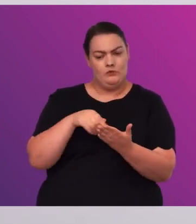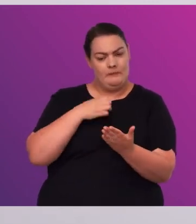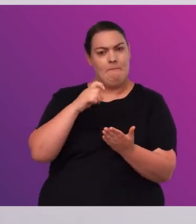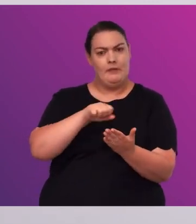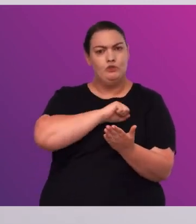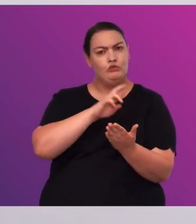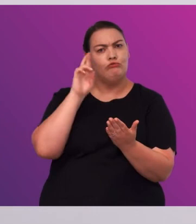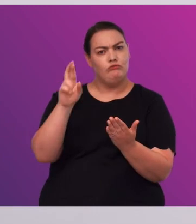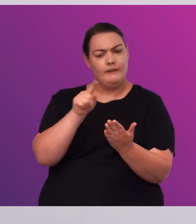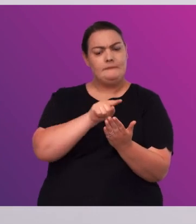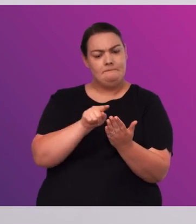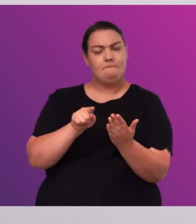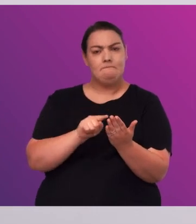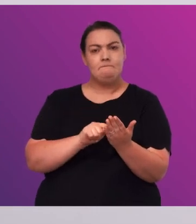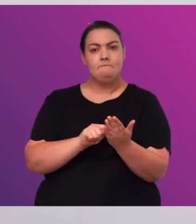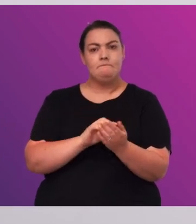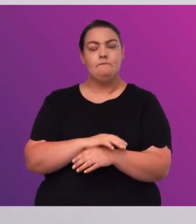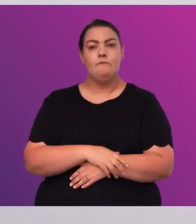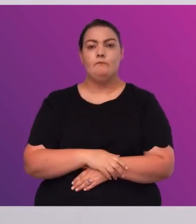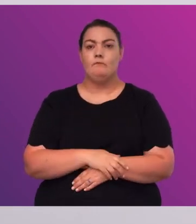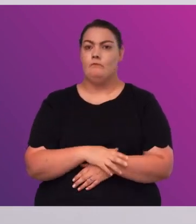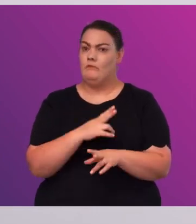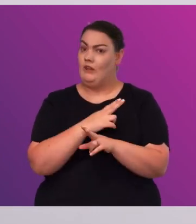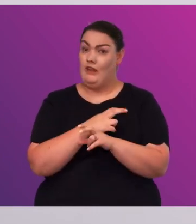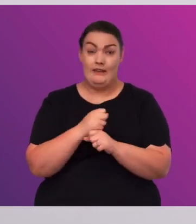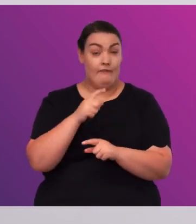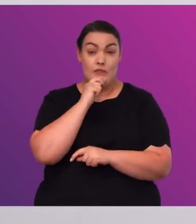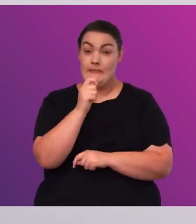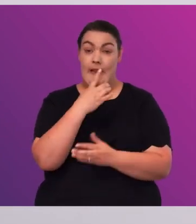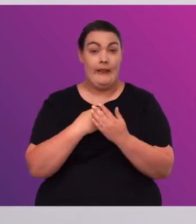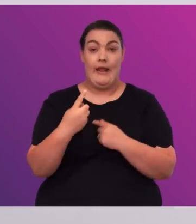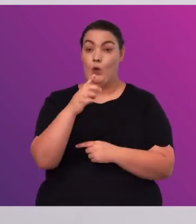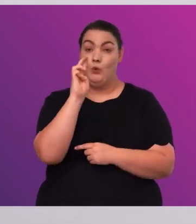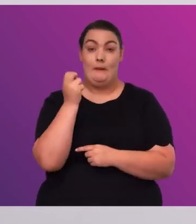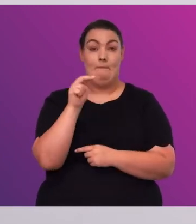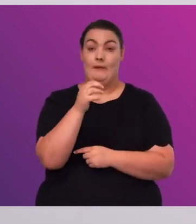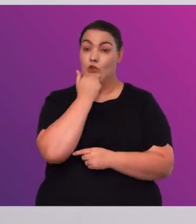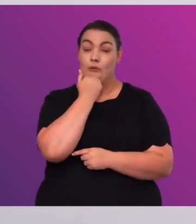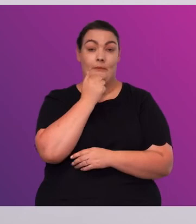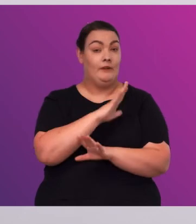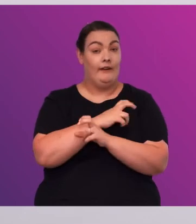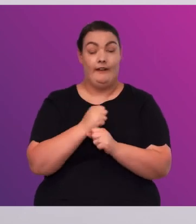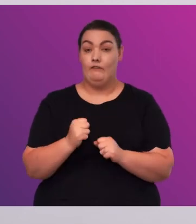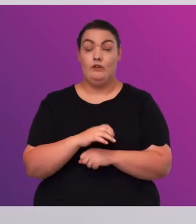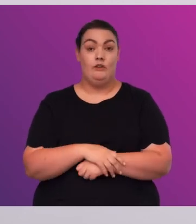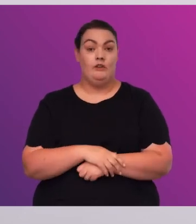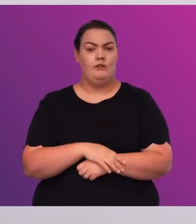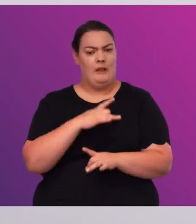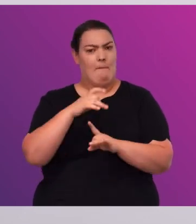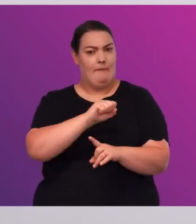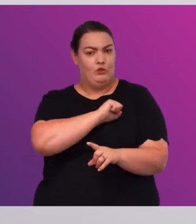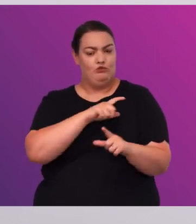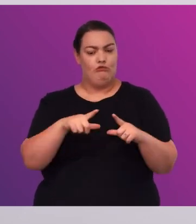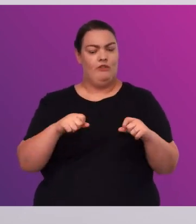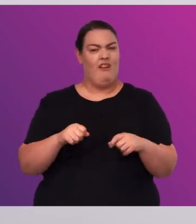make sure everything on them is correct. Never share your PIN number with anyone, and always remember to